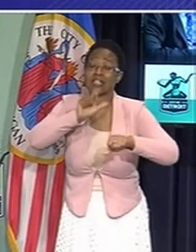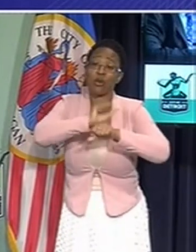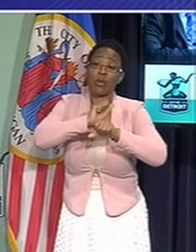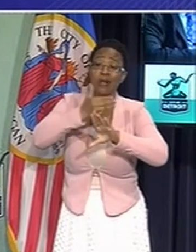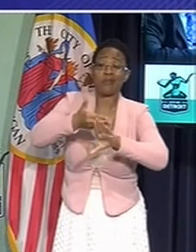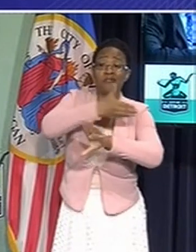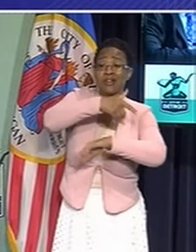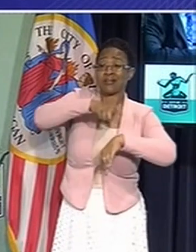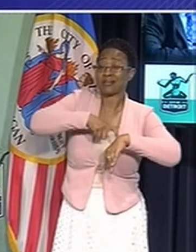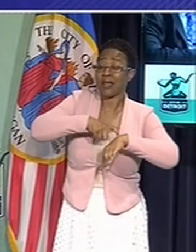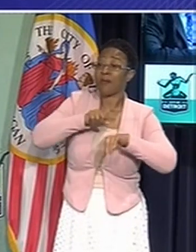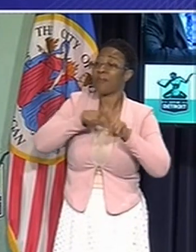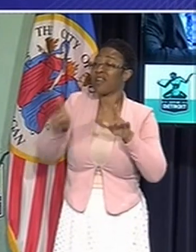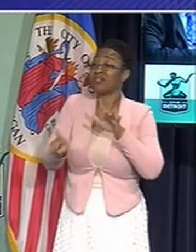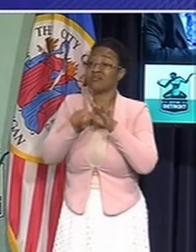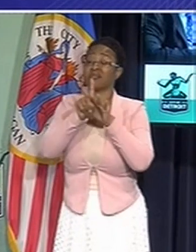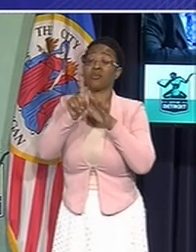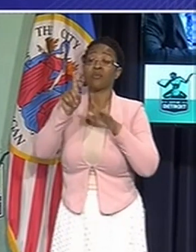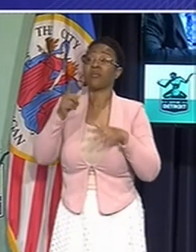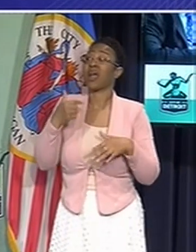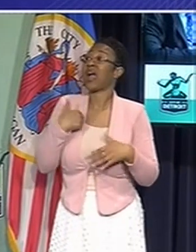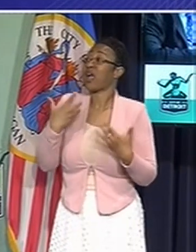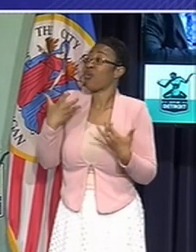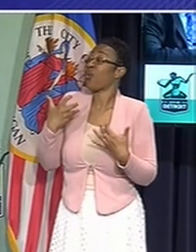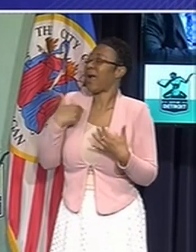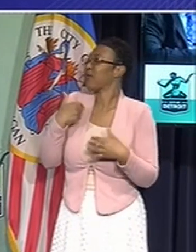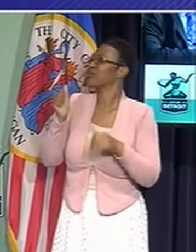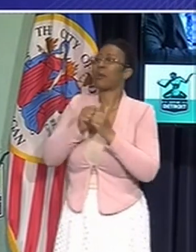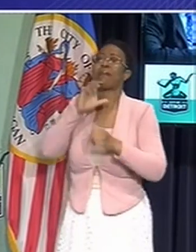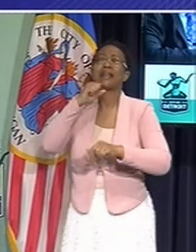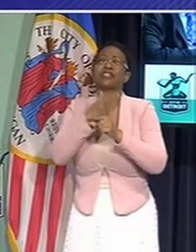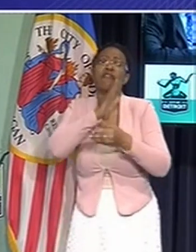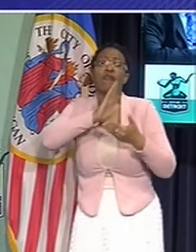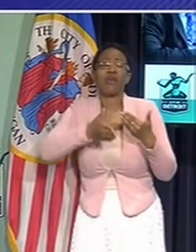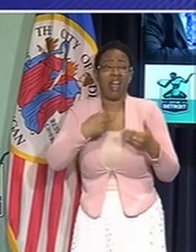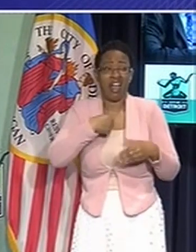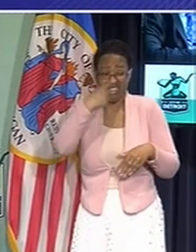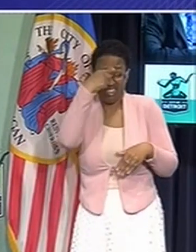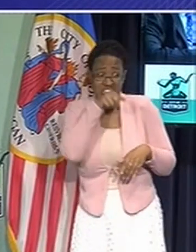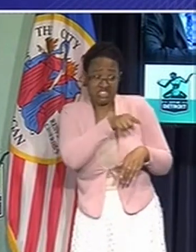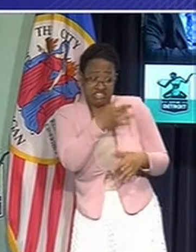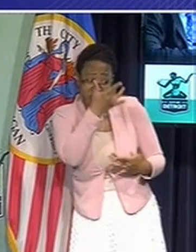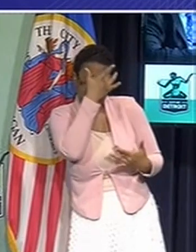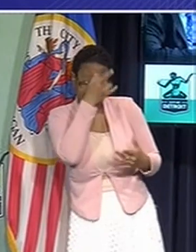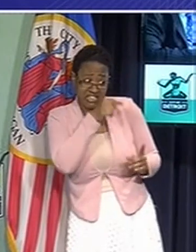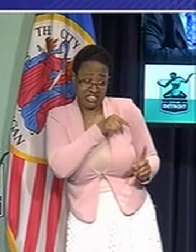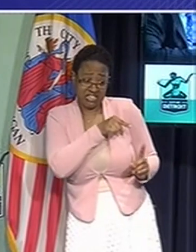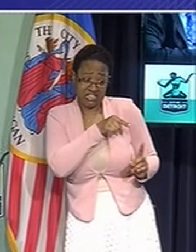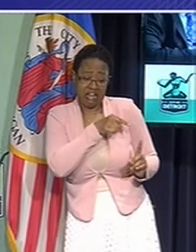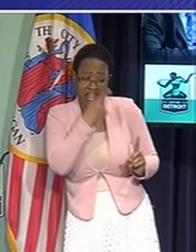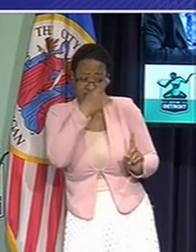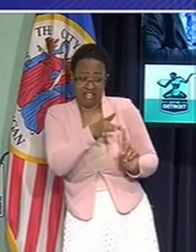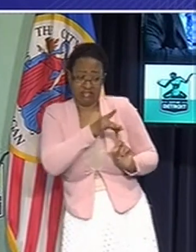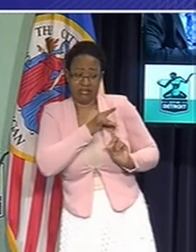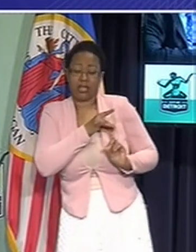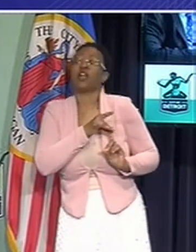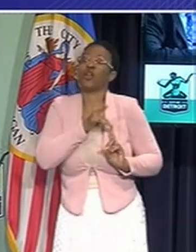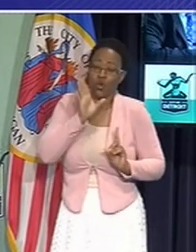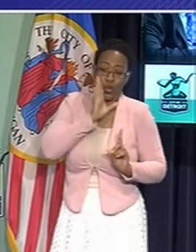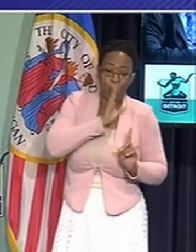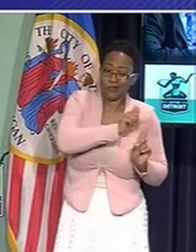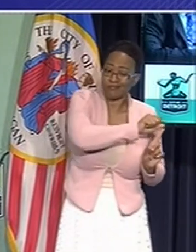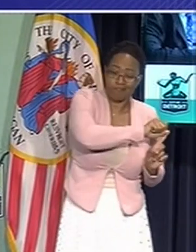time. But if somebody shows up and says, I was with my sister over the weekend and I think she has it, we're going to get that supermarket employee